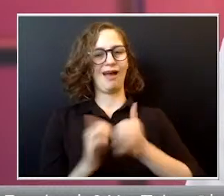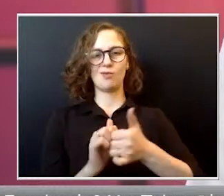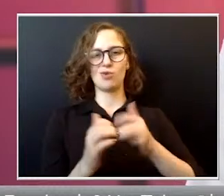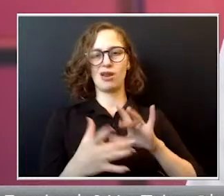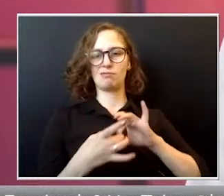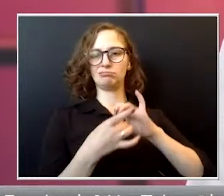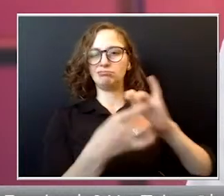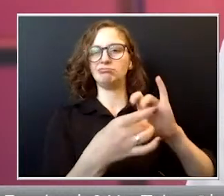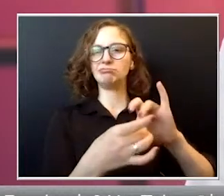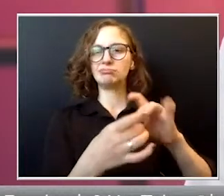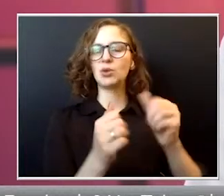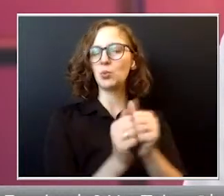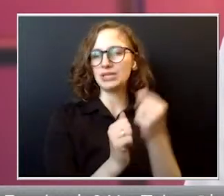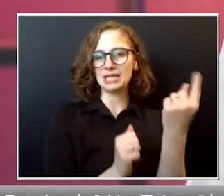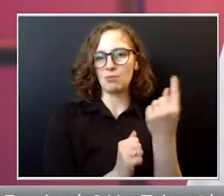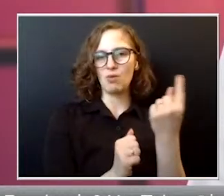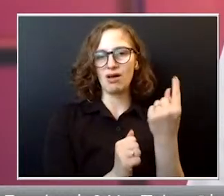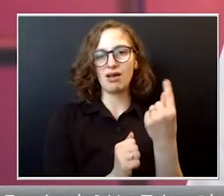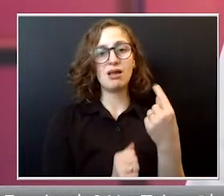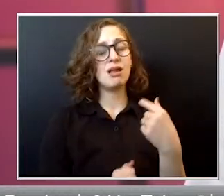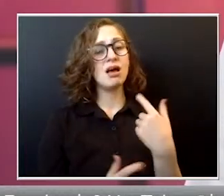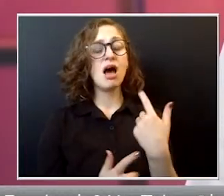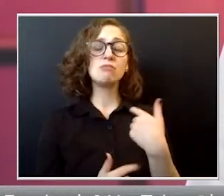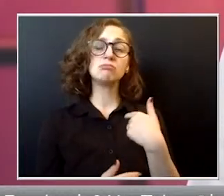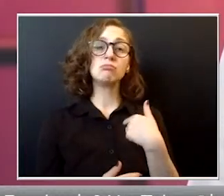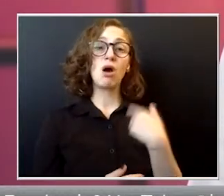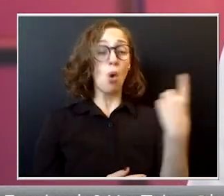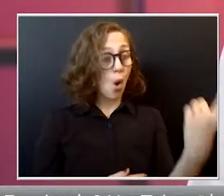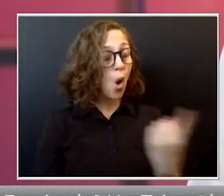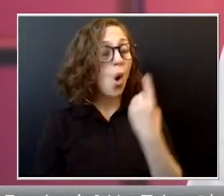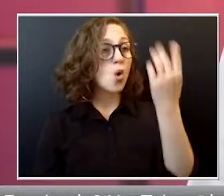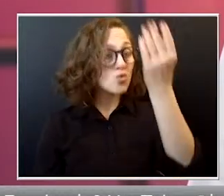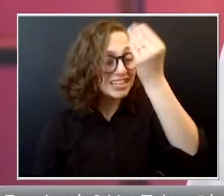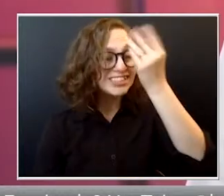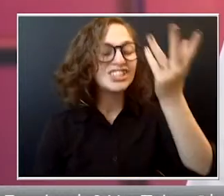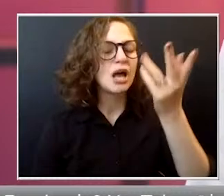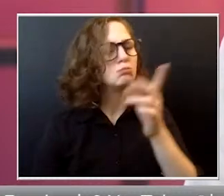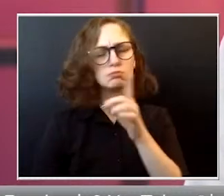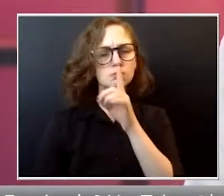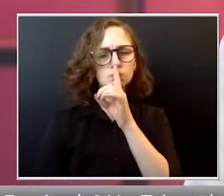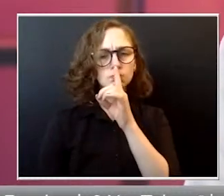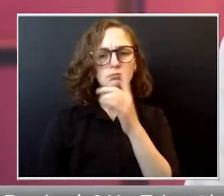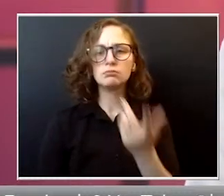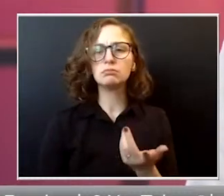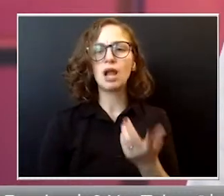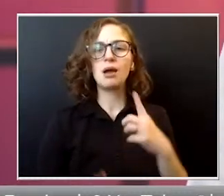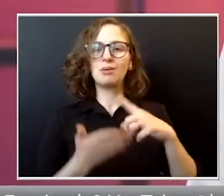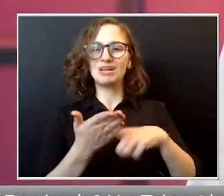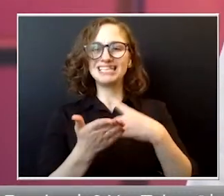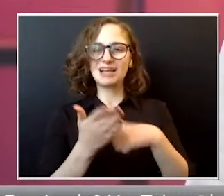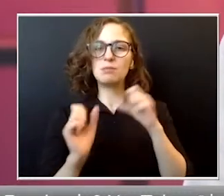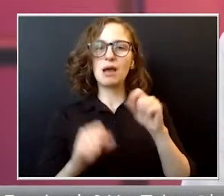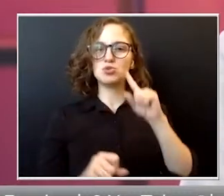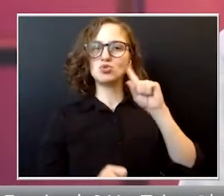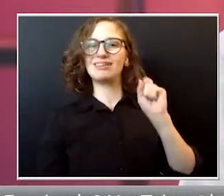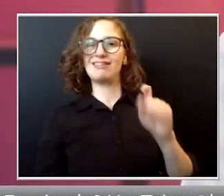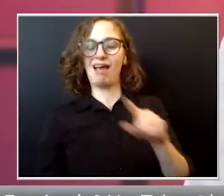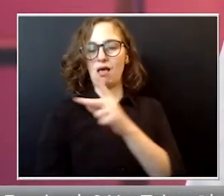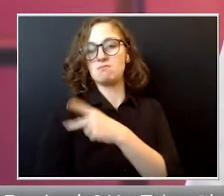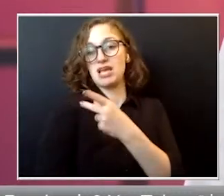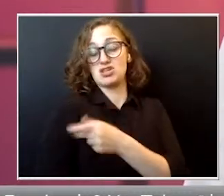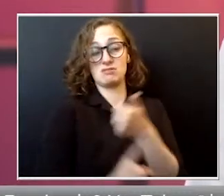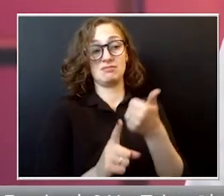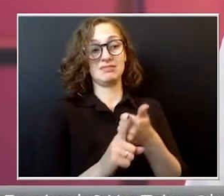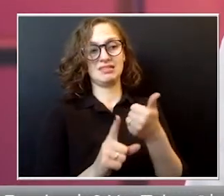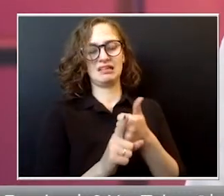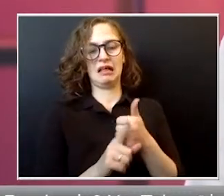I don't always share that information, but there are times when patients are, you can tell, uncomfortable with the situation or the proposed